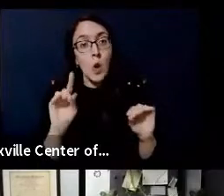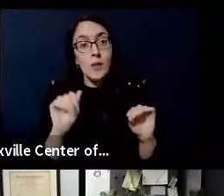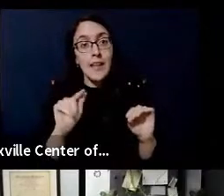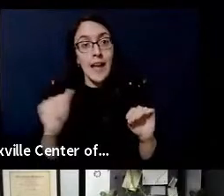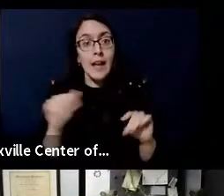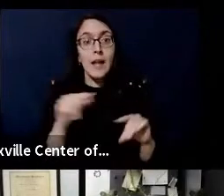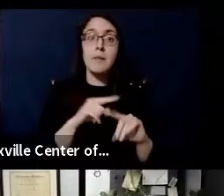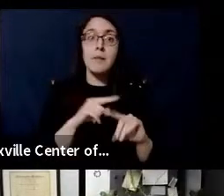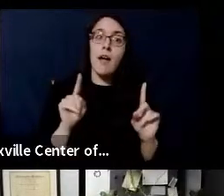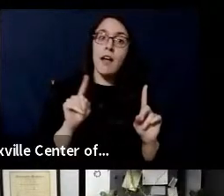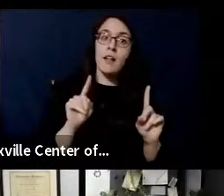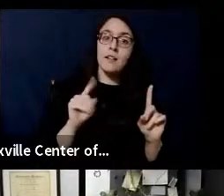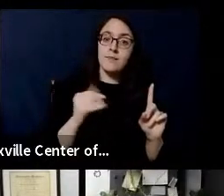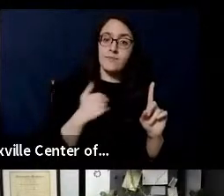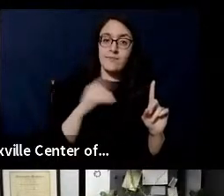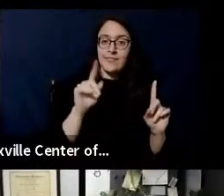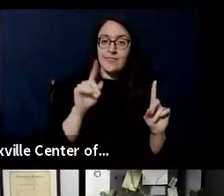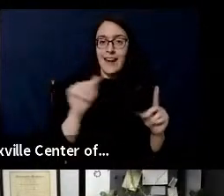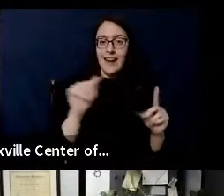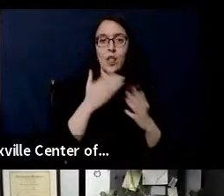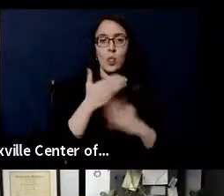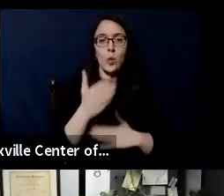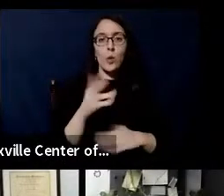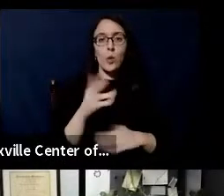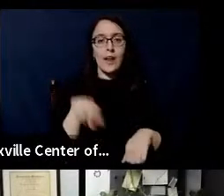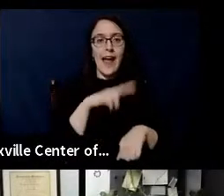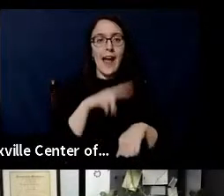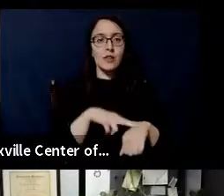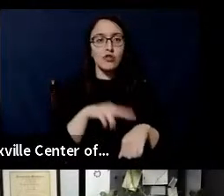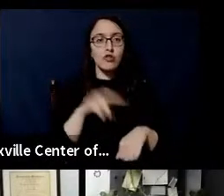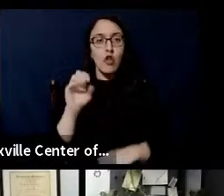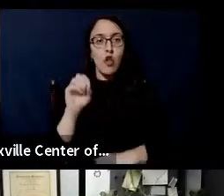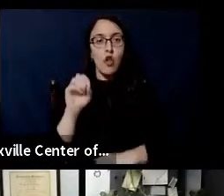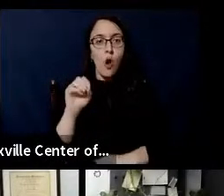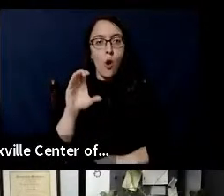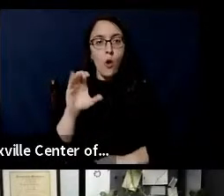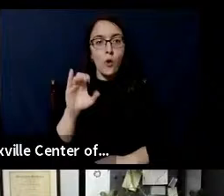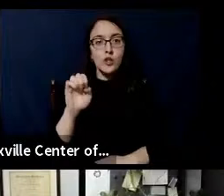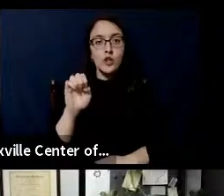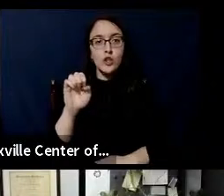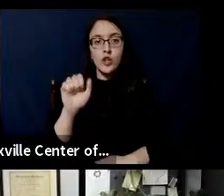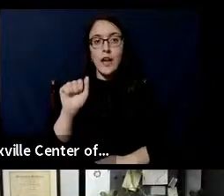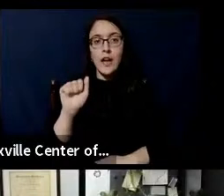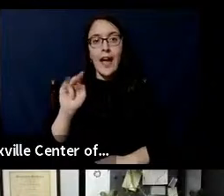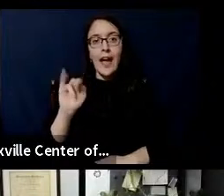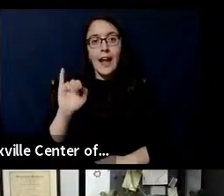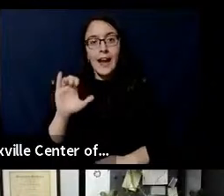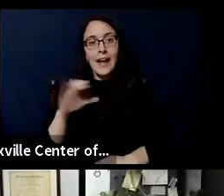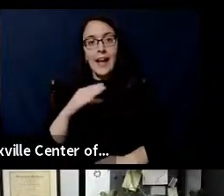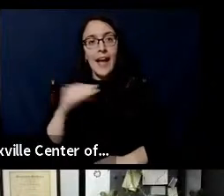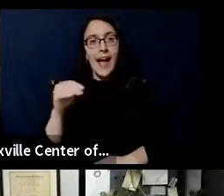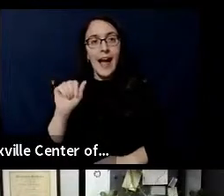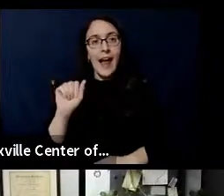data through the National Association, Oceanic and Atmospheric Association. I think that's